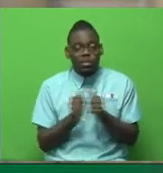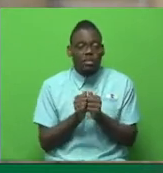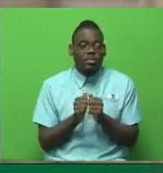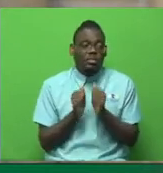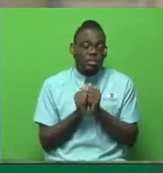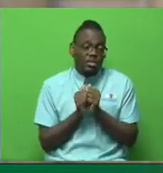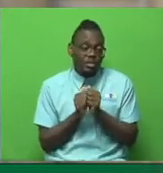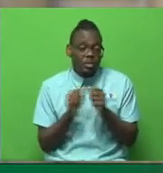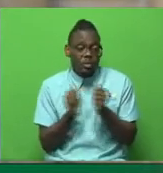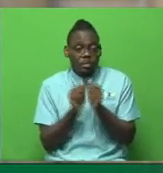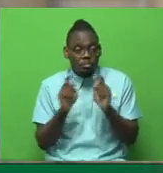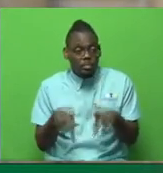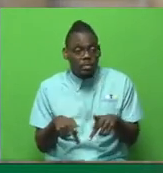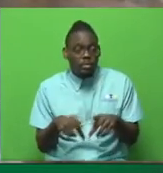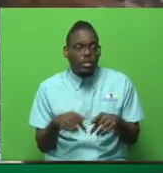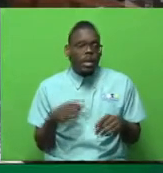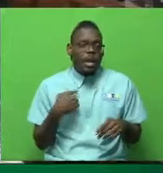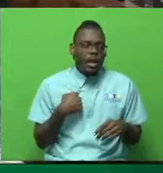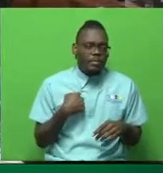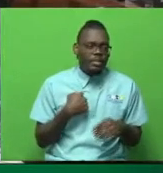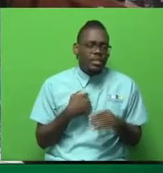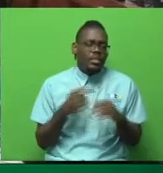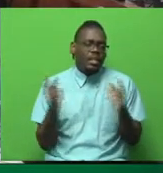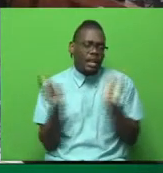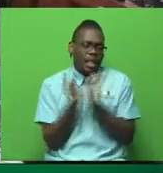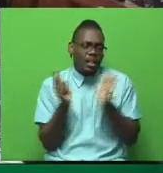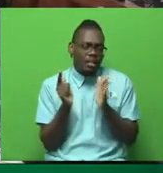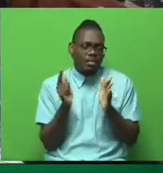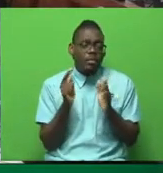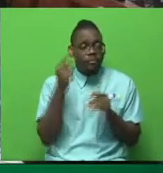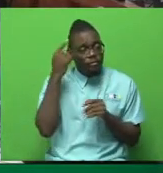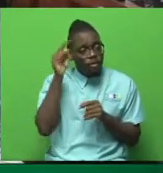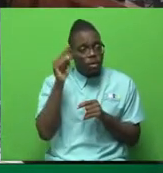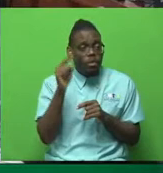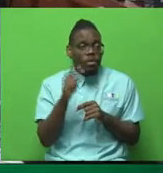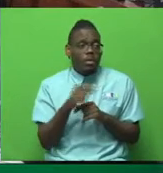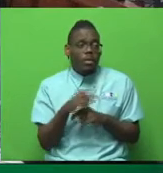my pointing out glaring an obvious bias